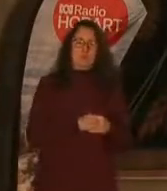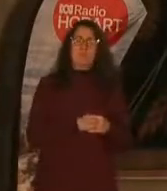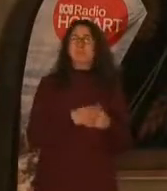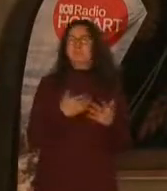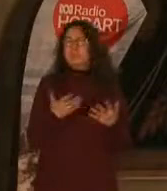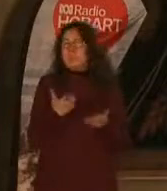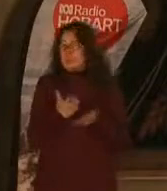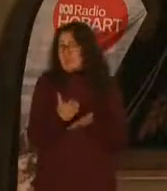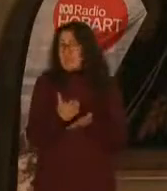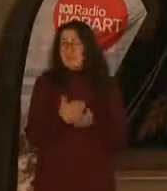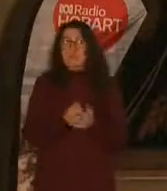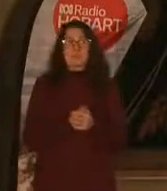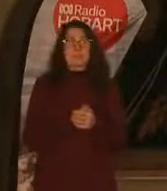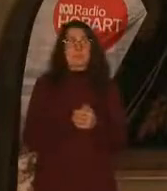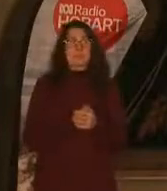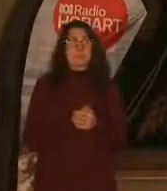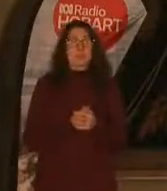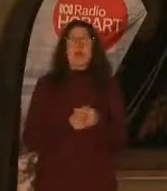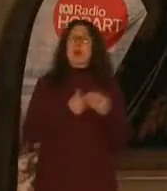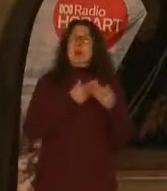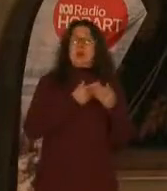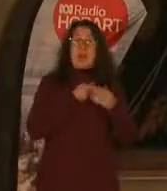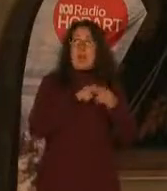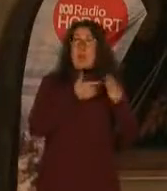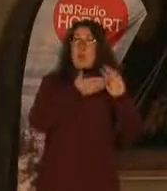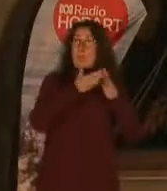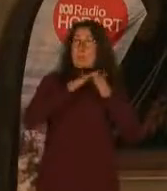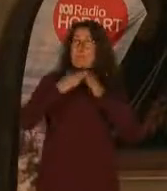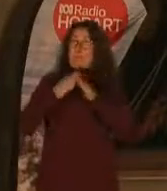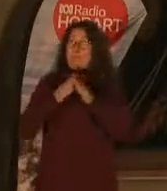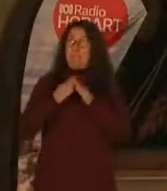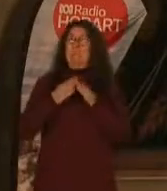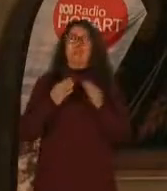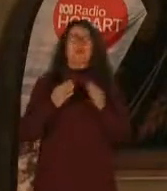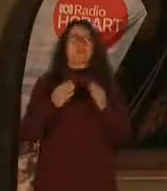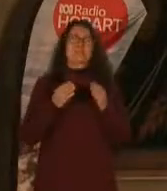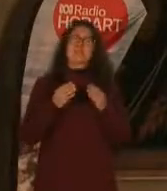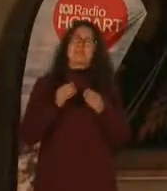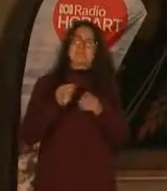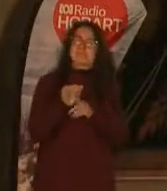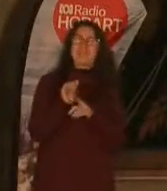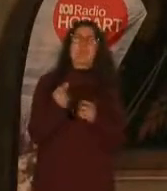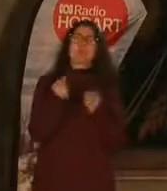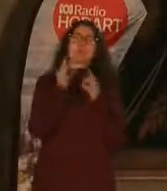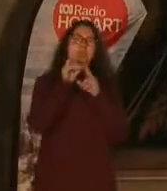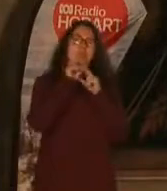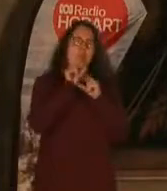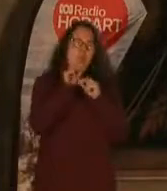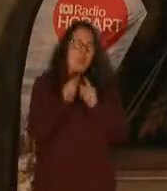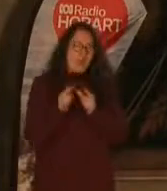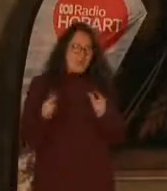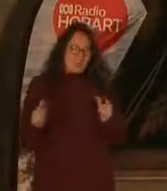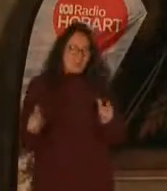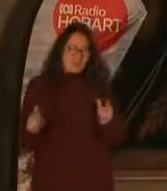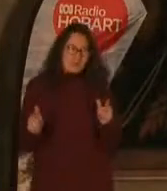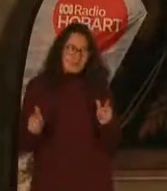community without language, without spoken language, shall we say, to a